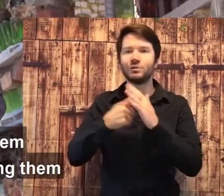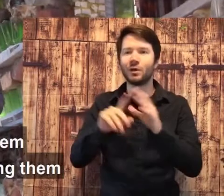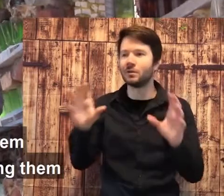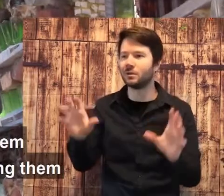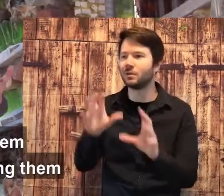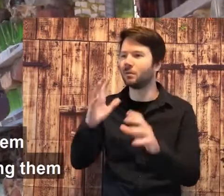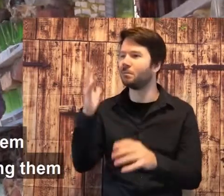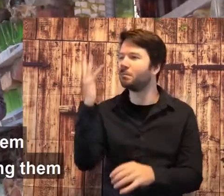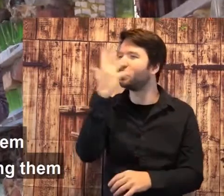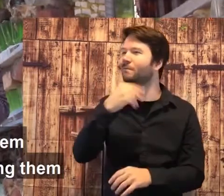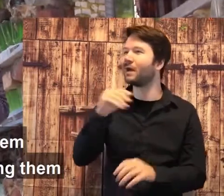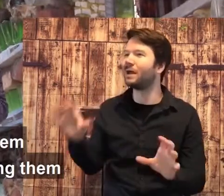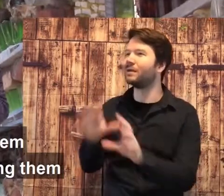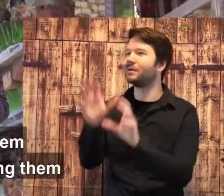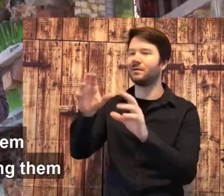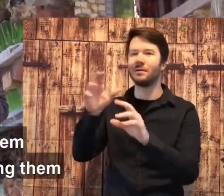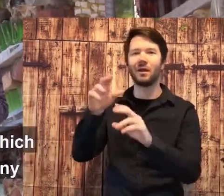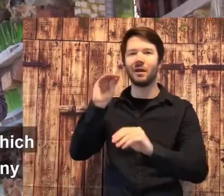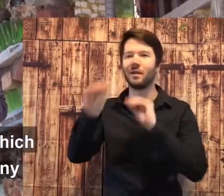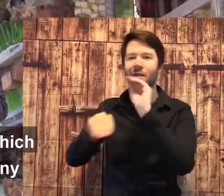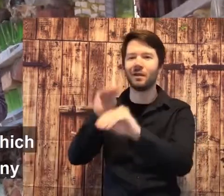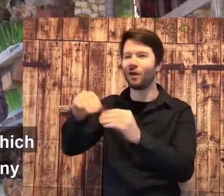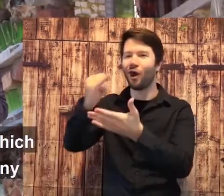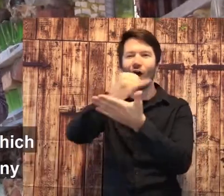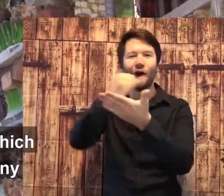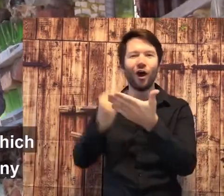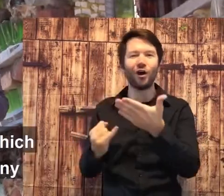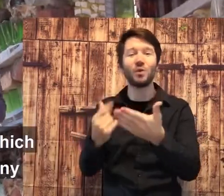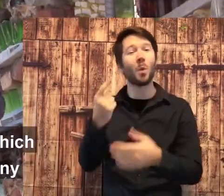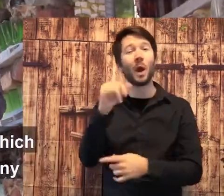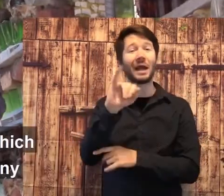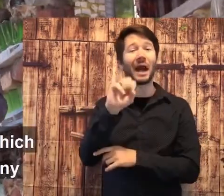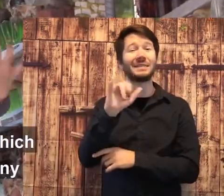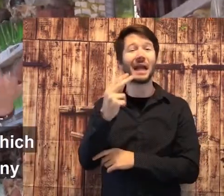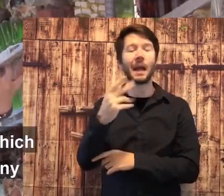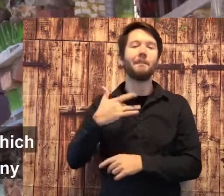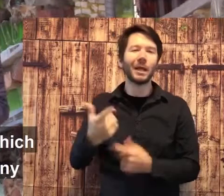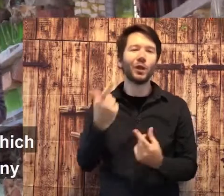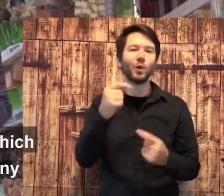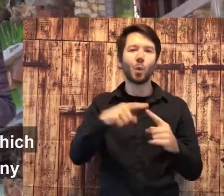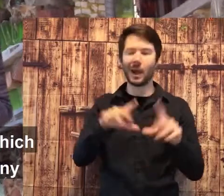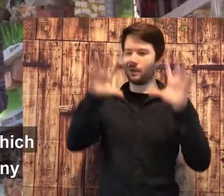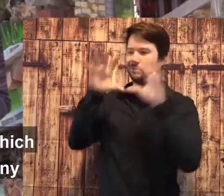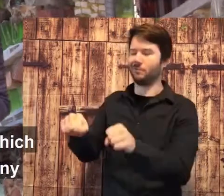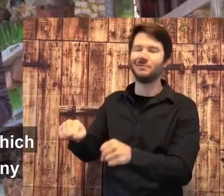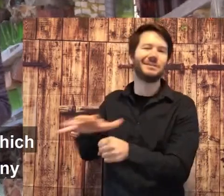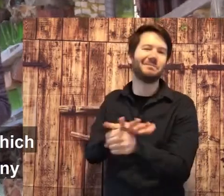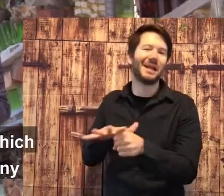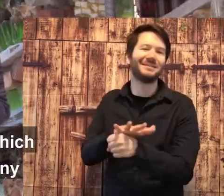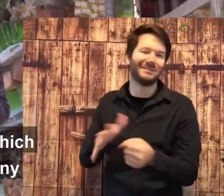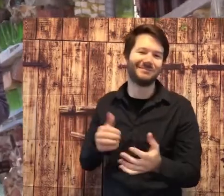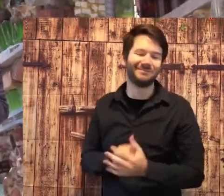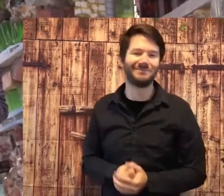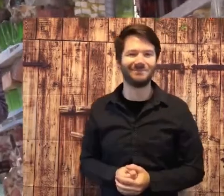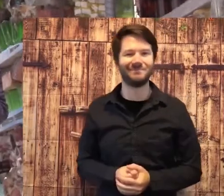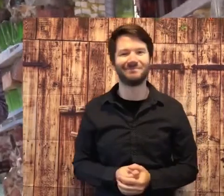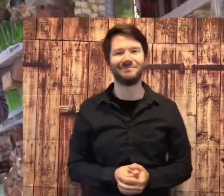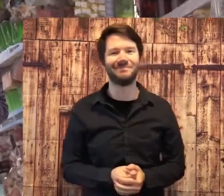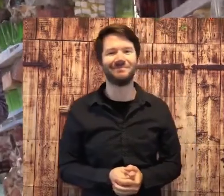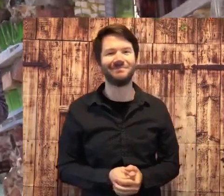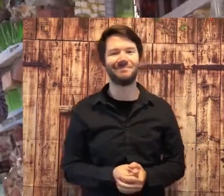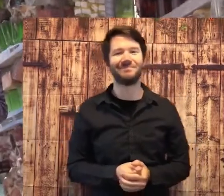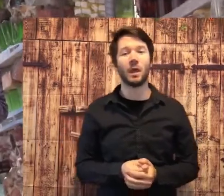up, and then he was going to start beautifying them. He was going to start putting art there, which is what Isaiah does on pretty much any space that he